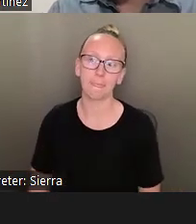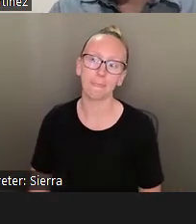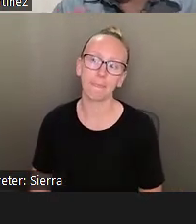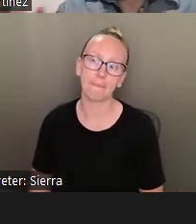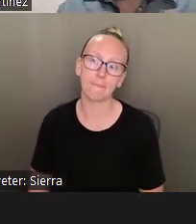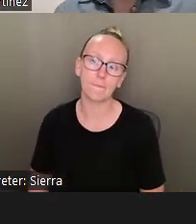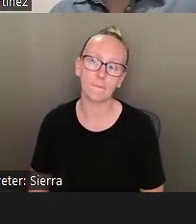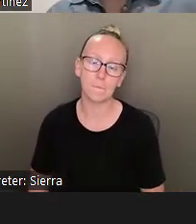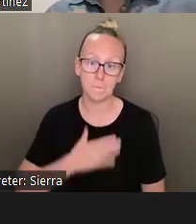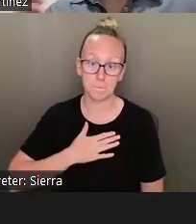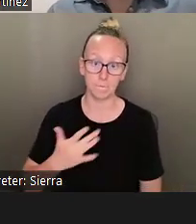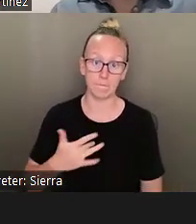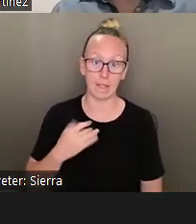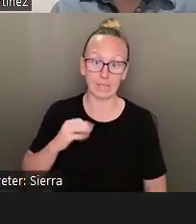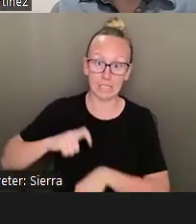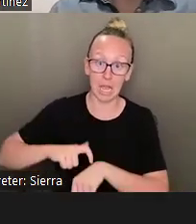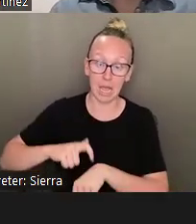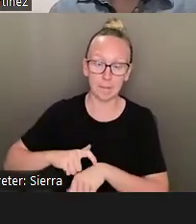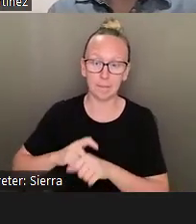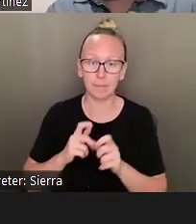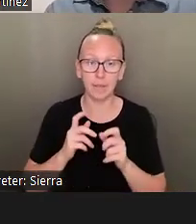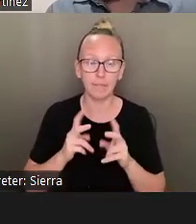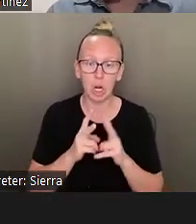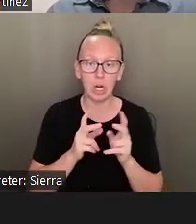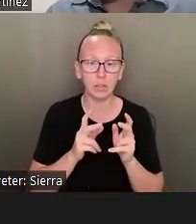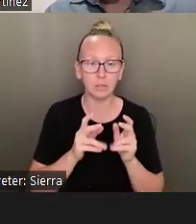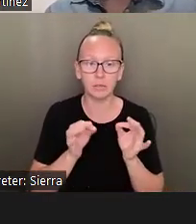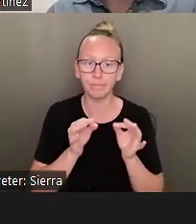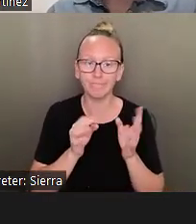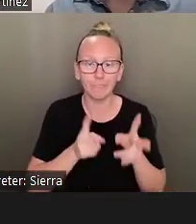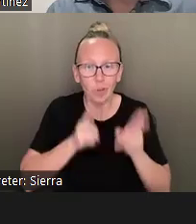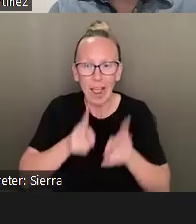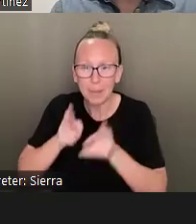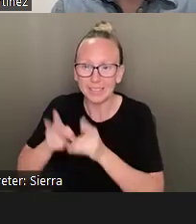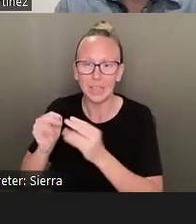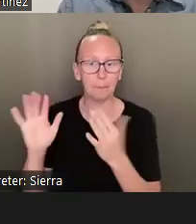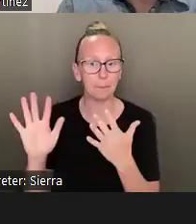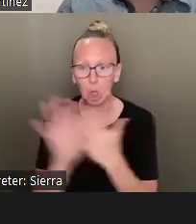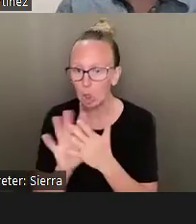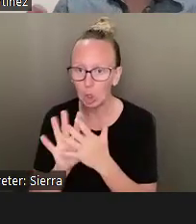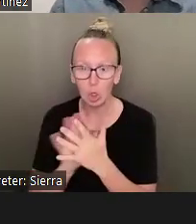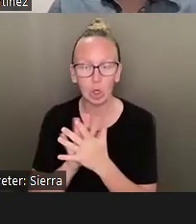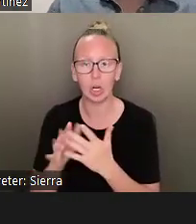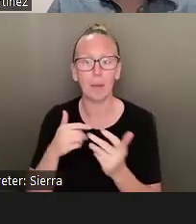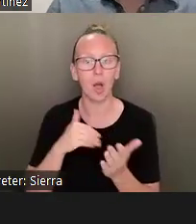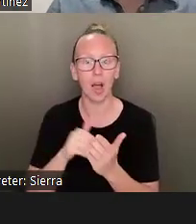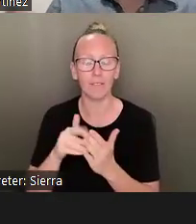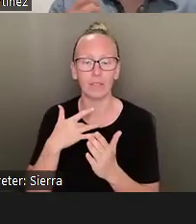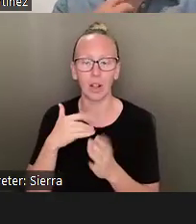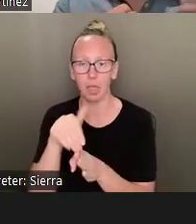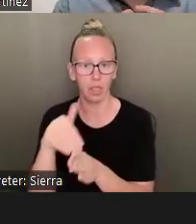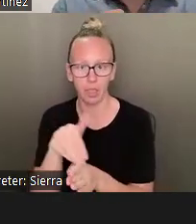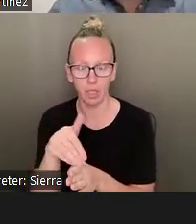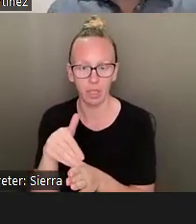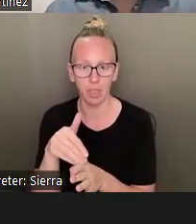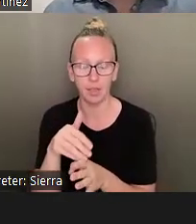my sense of time is fragmented and blurring all the time. And I'm often in 2 or more places at once, my